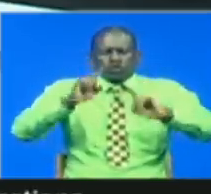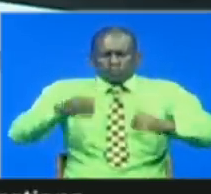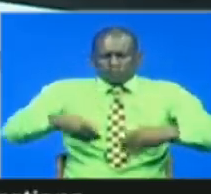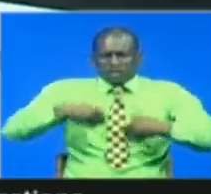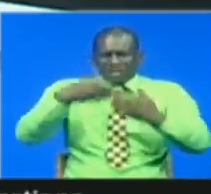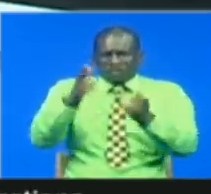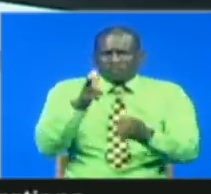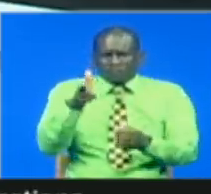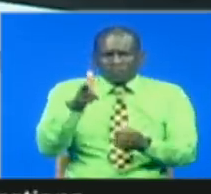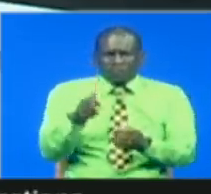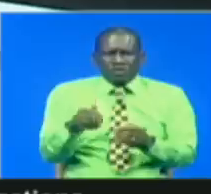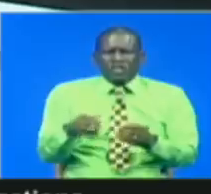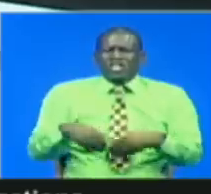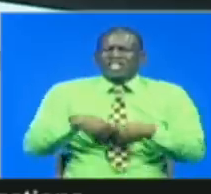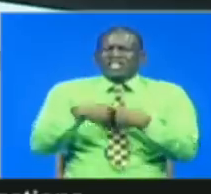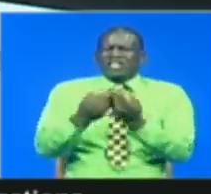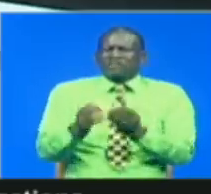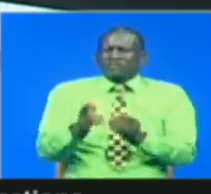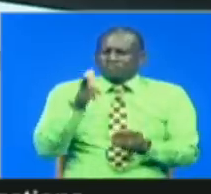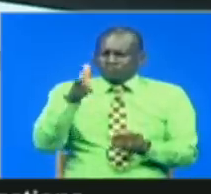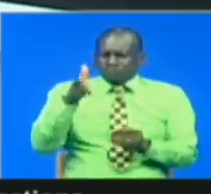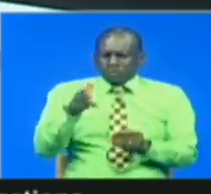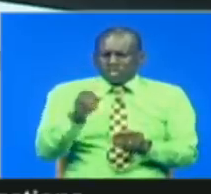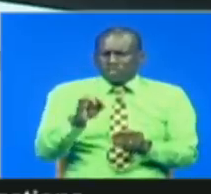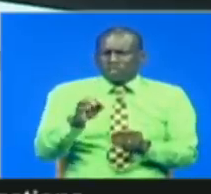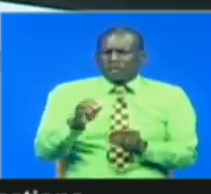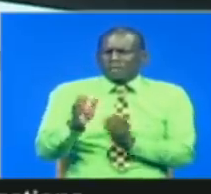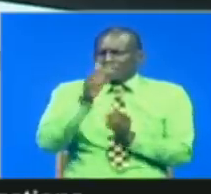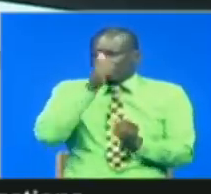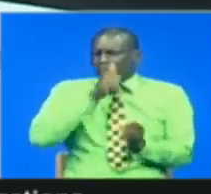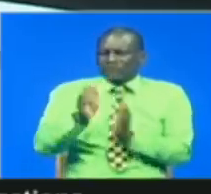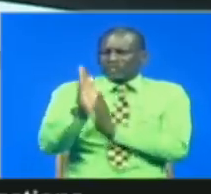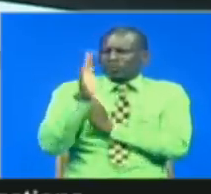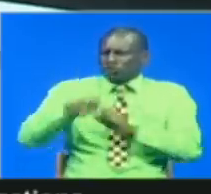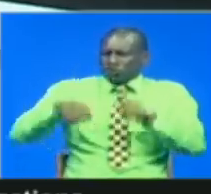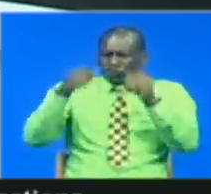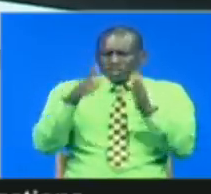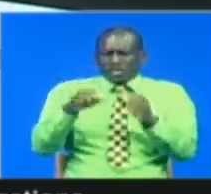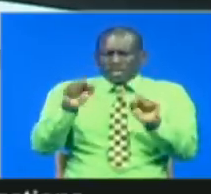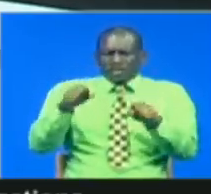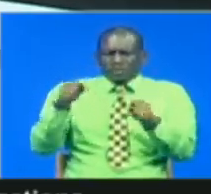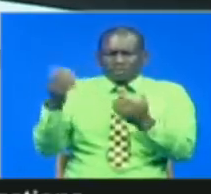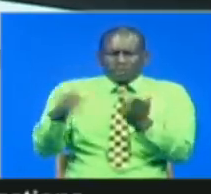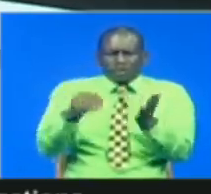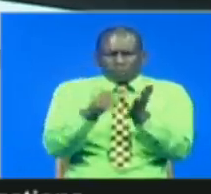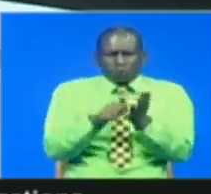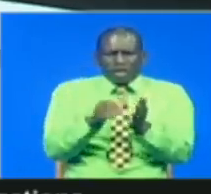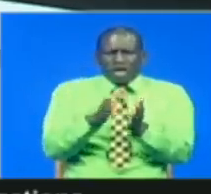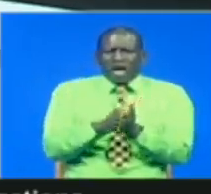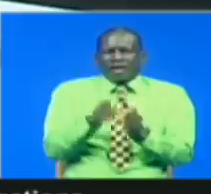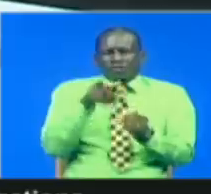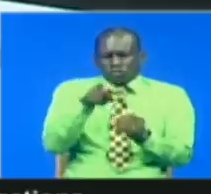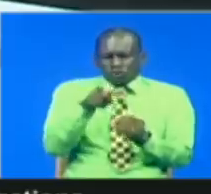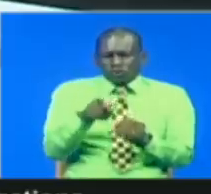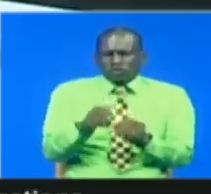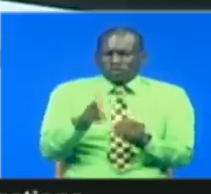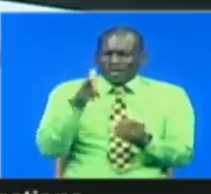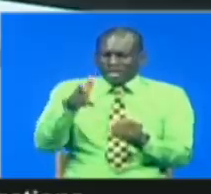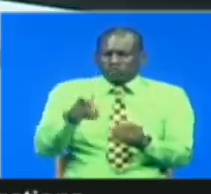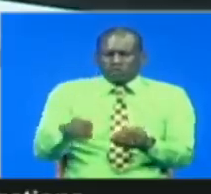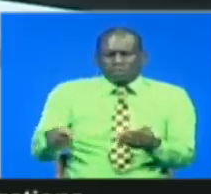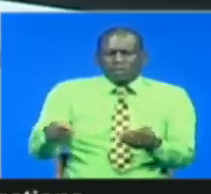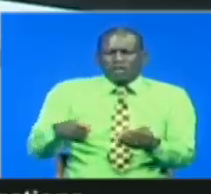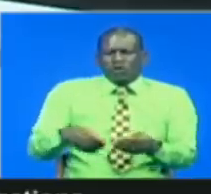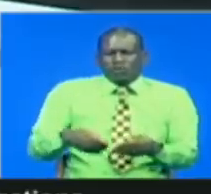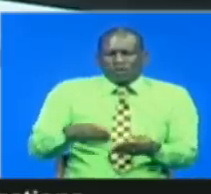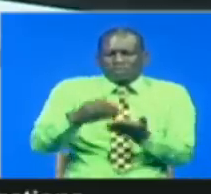installations. Arming the guards will lead to an increase in the misuse of firearms and possible instances of gun hiring due to poor pay. Last one, Kev the Brand, you say